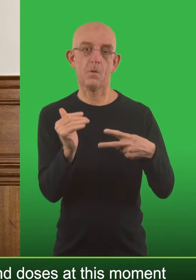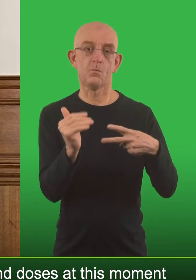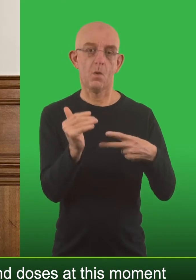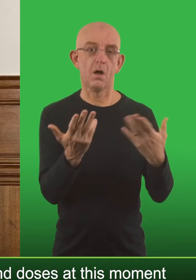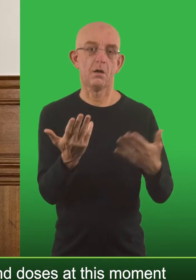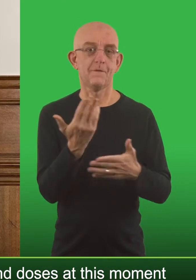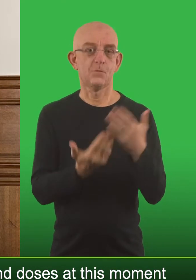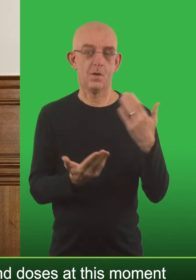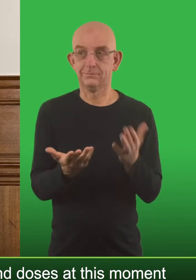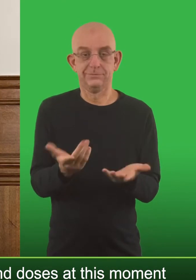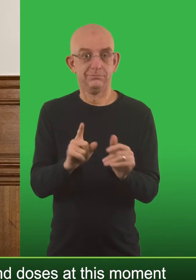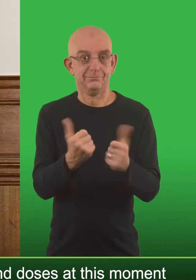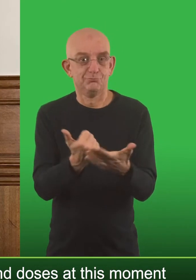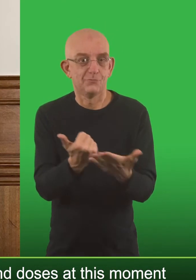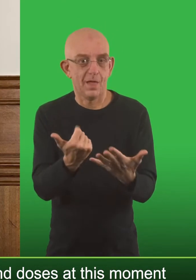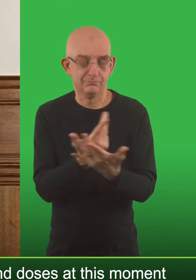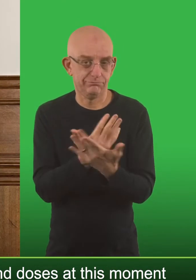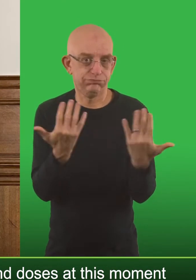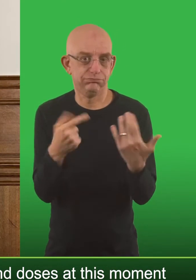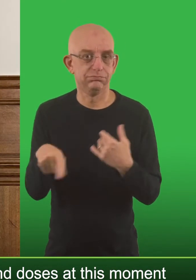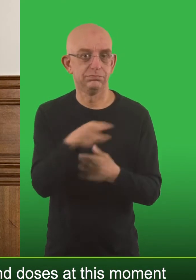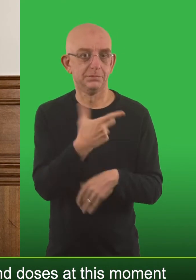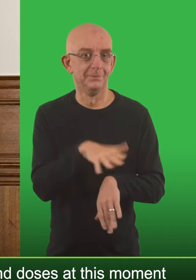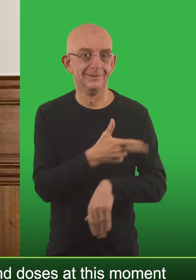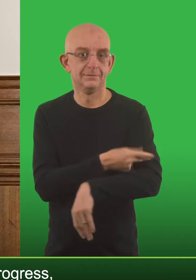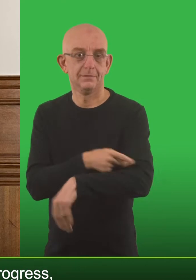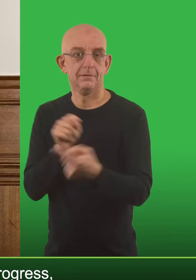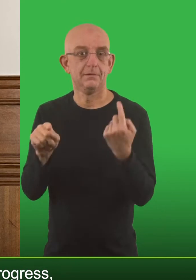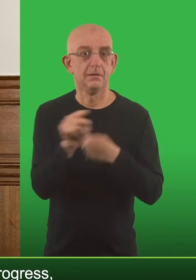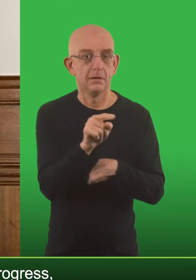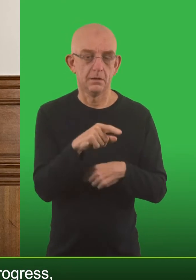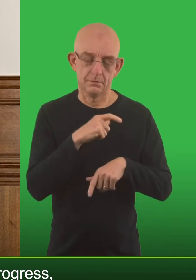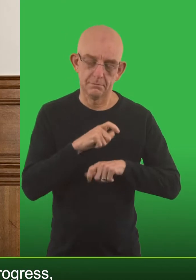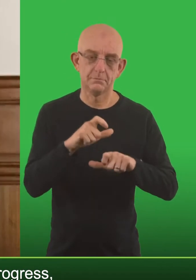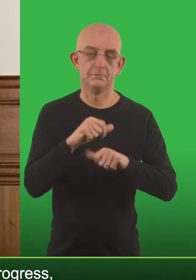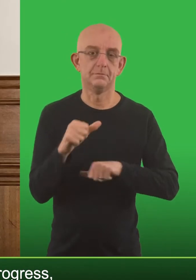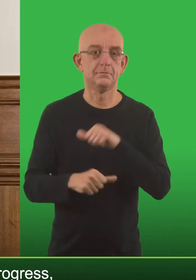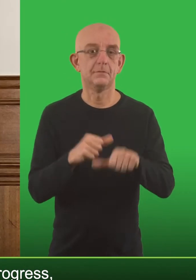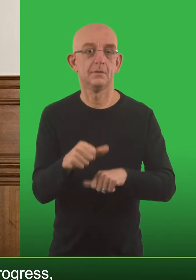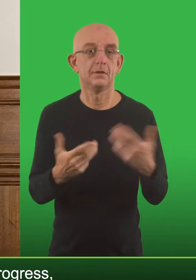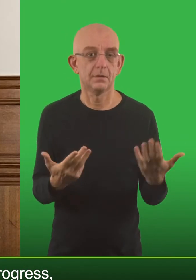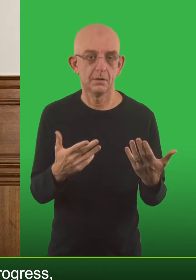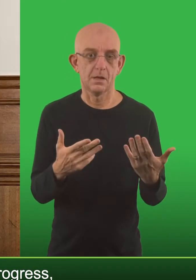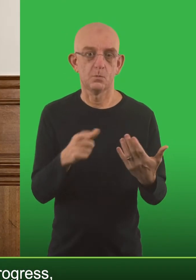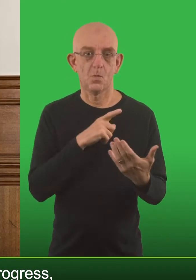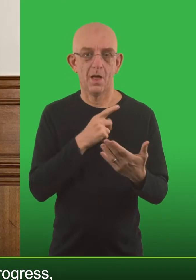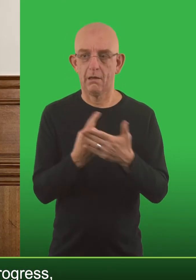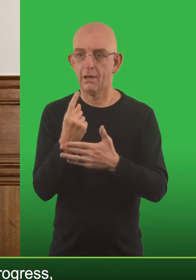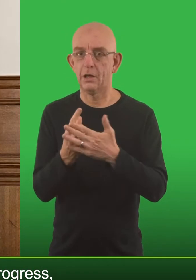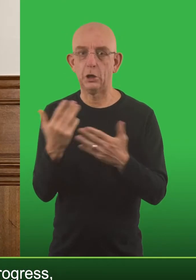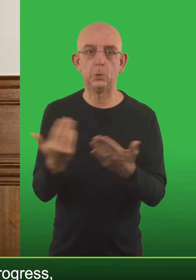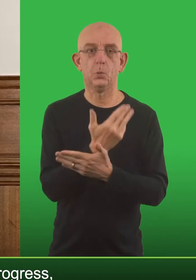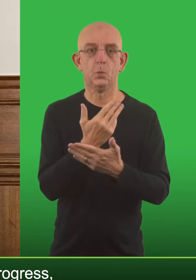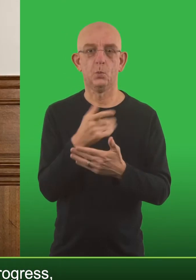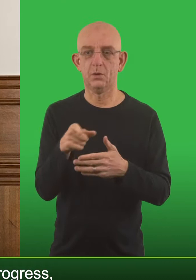forward second doses at this moment, and of course that's brilliant news. We need to continue that progress, particularly as we see